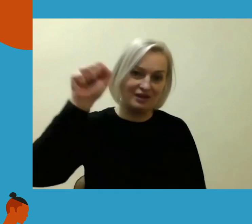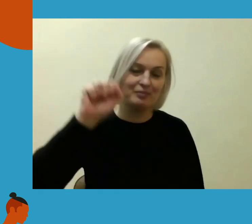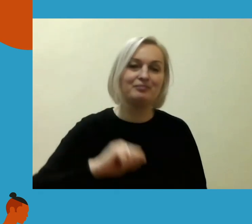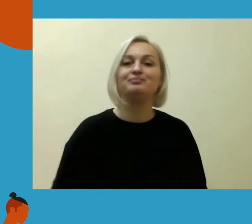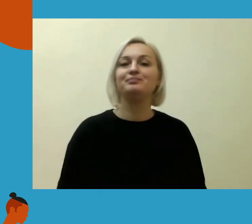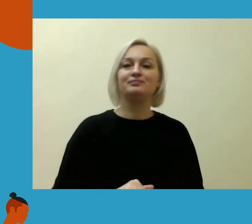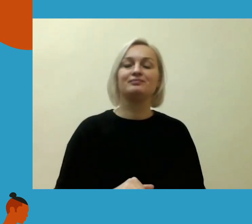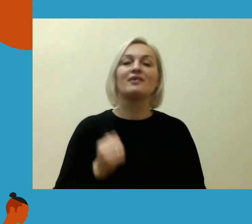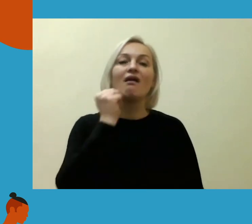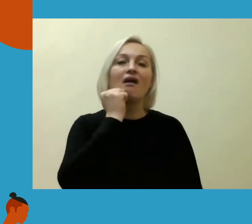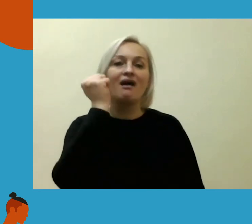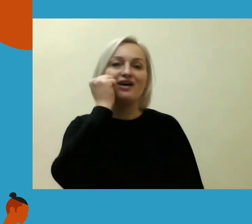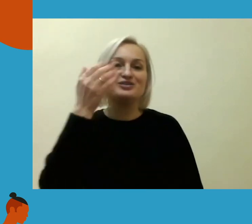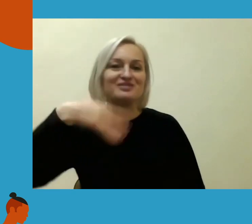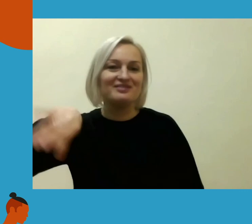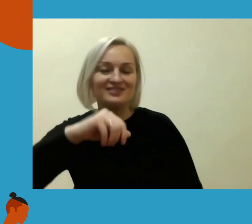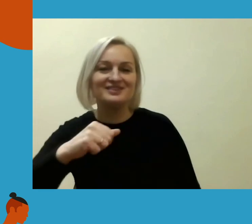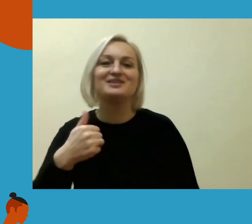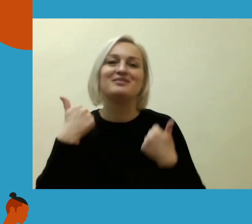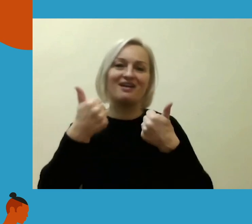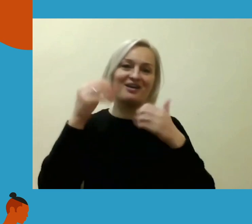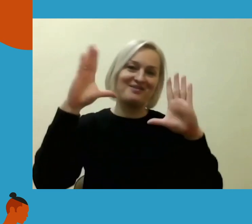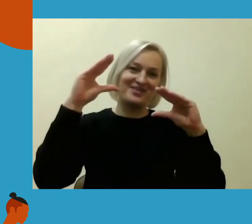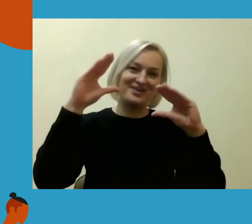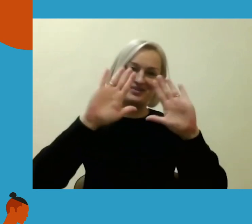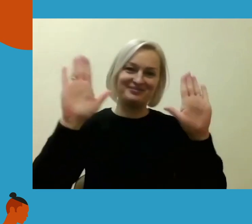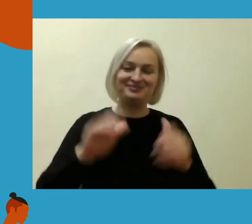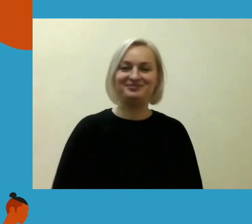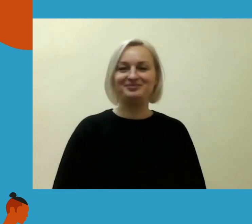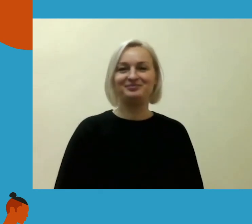willing to watch the whole of the forum, you will be able to watch it on